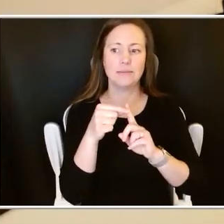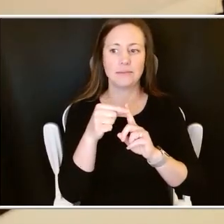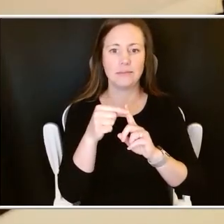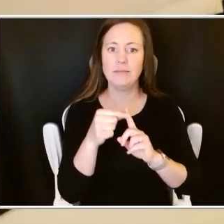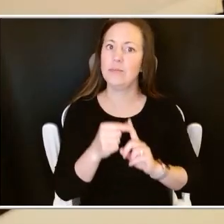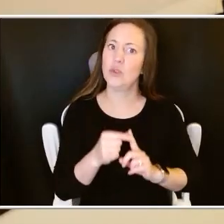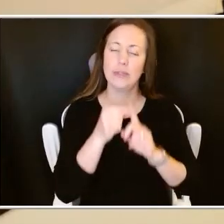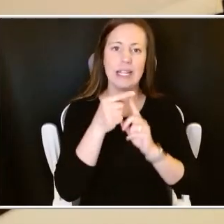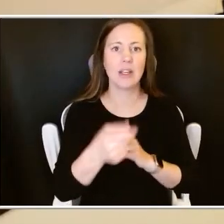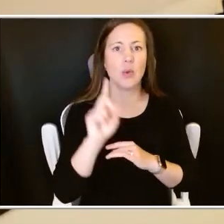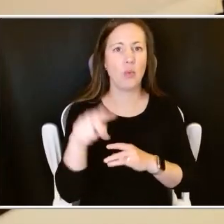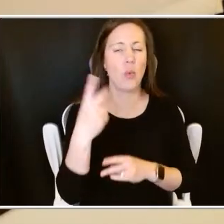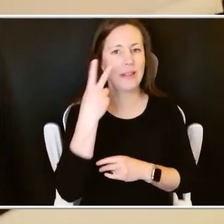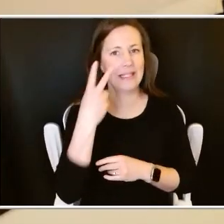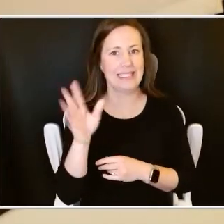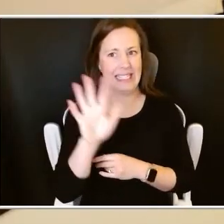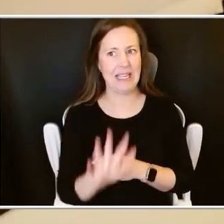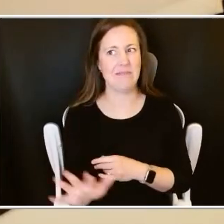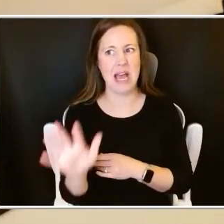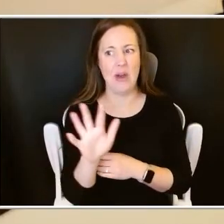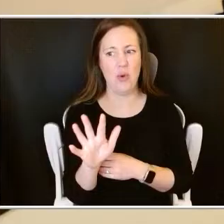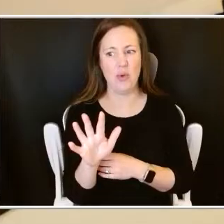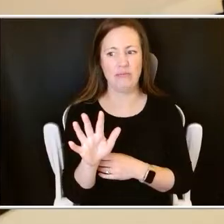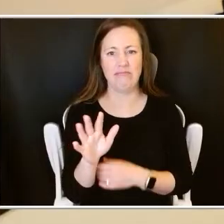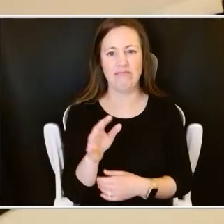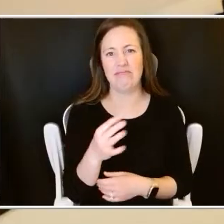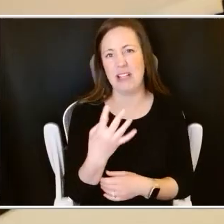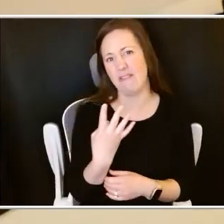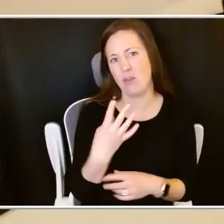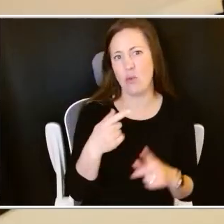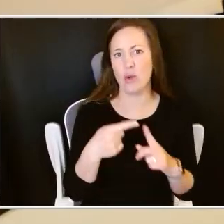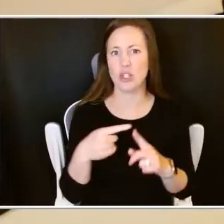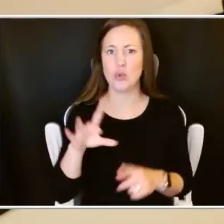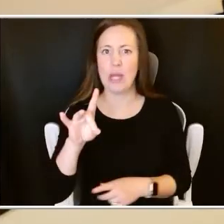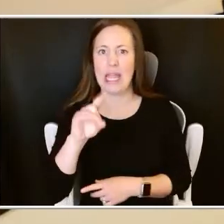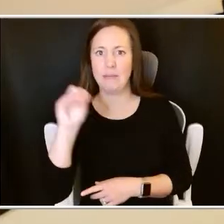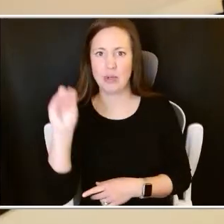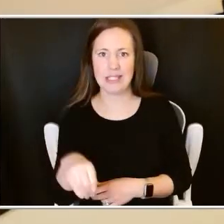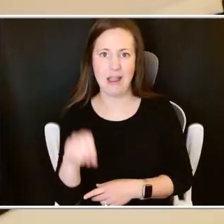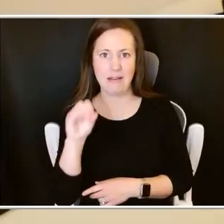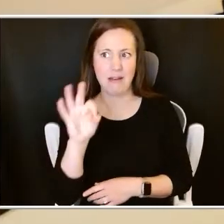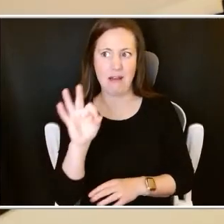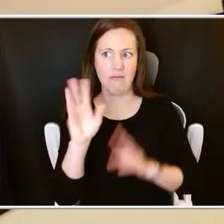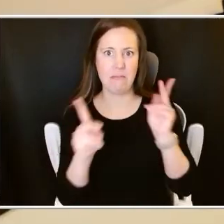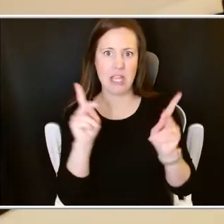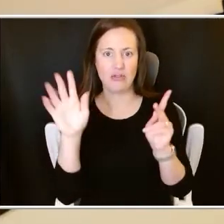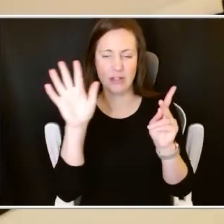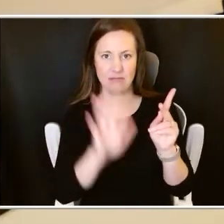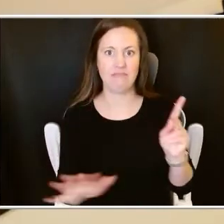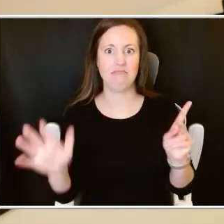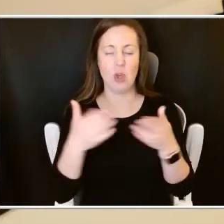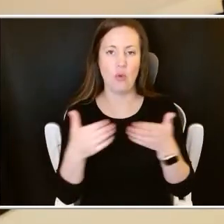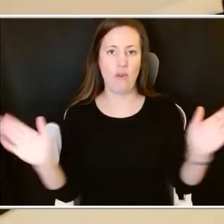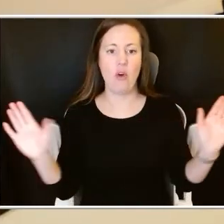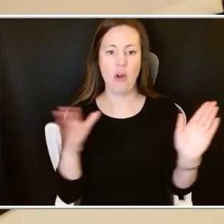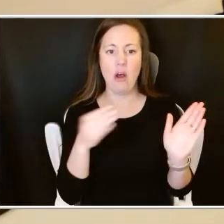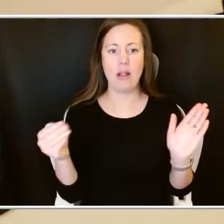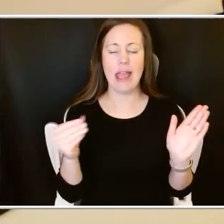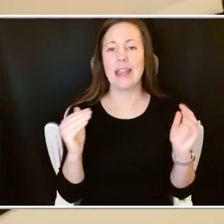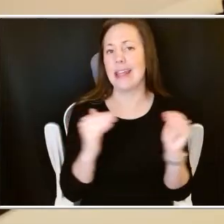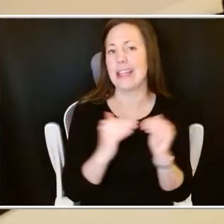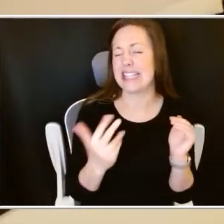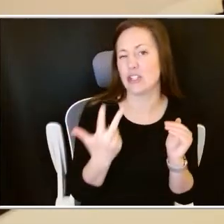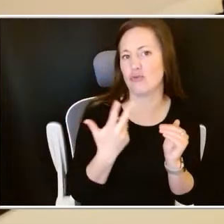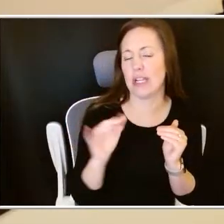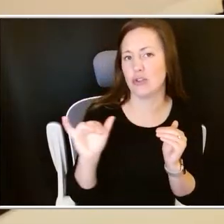You only see it in about 4 to 8% of patients overall, and in stage 3. So